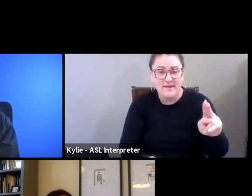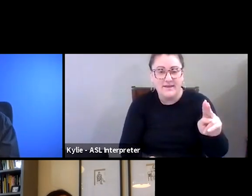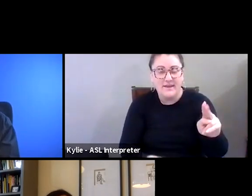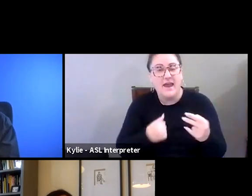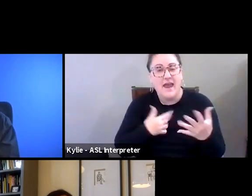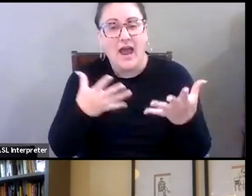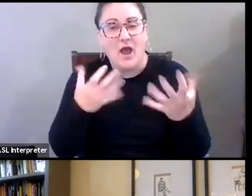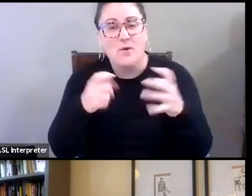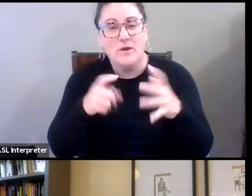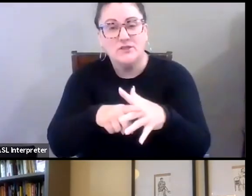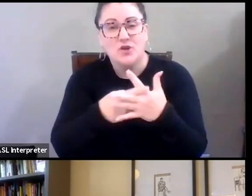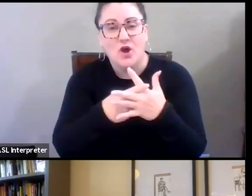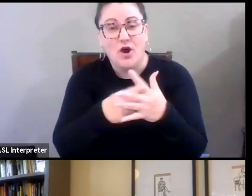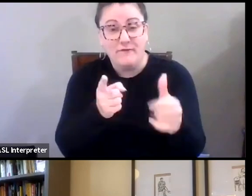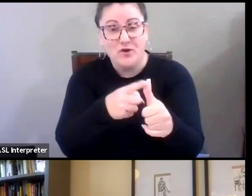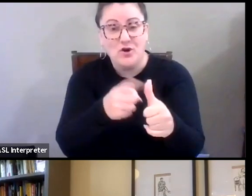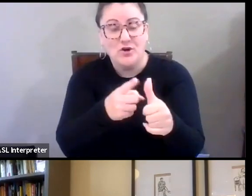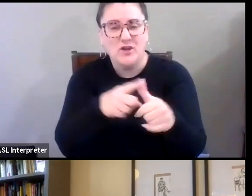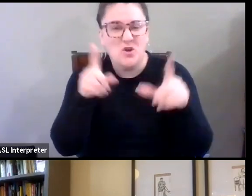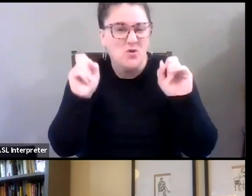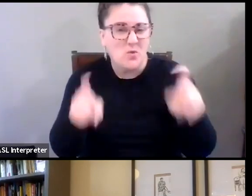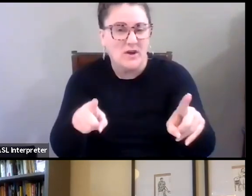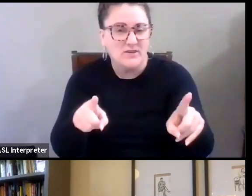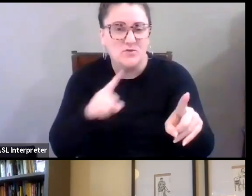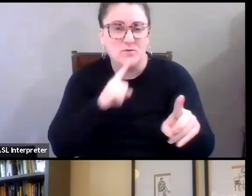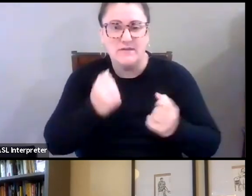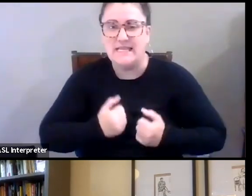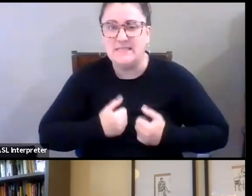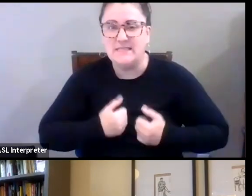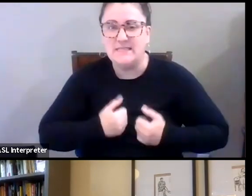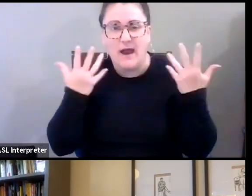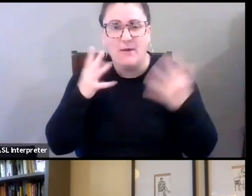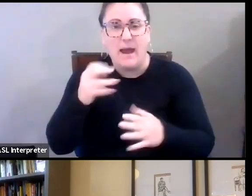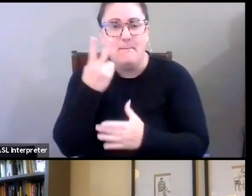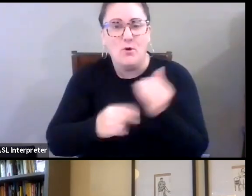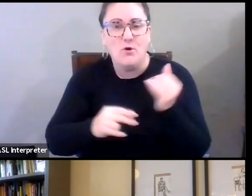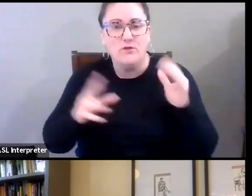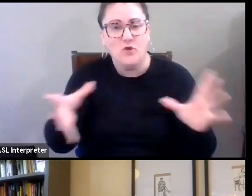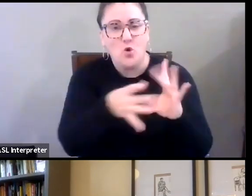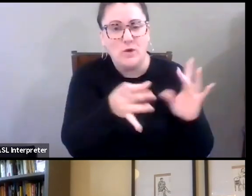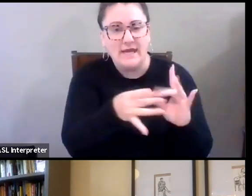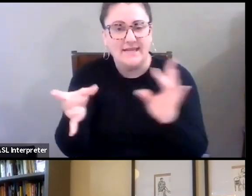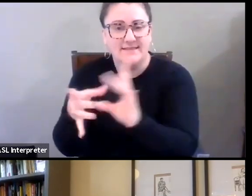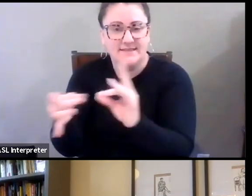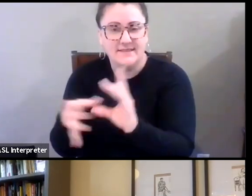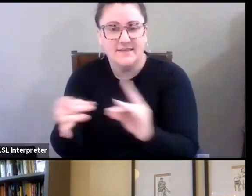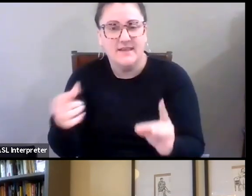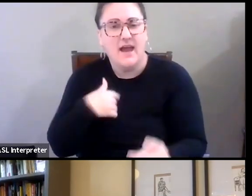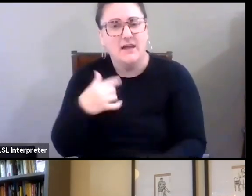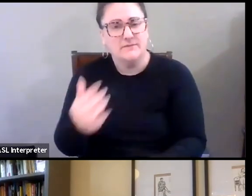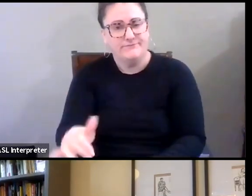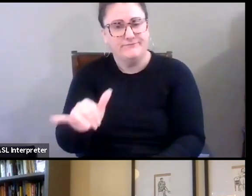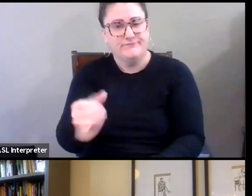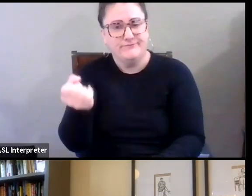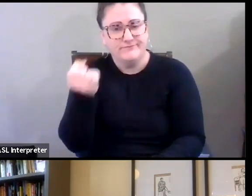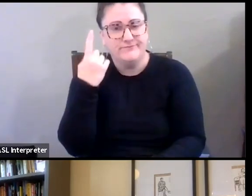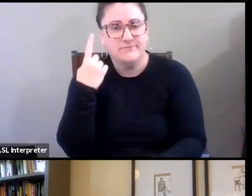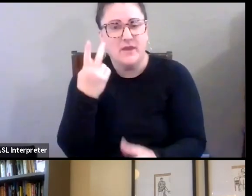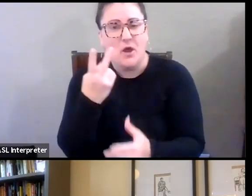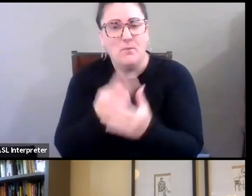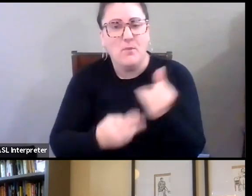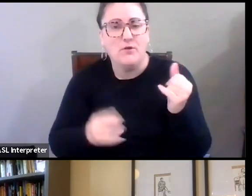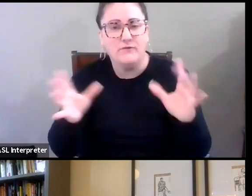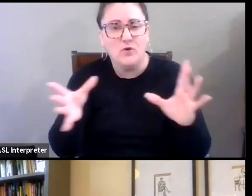wanted to start first with a question that's inspired by both of your readings. So I realized that both of